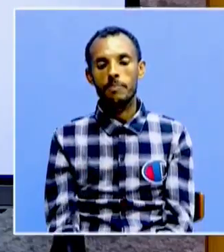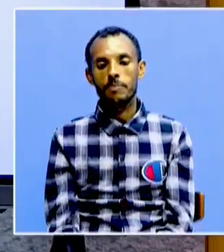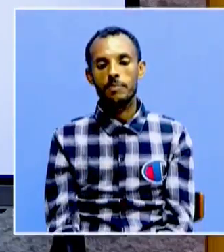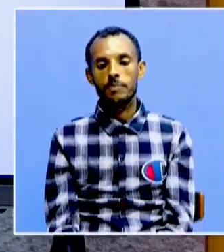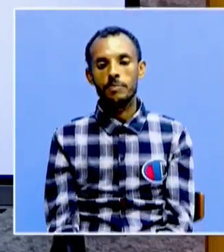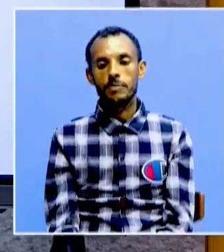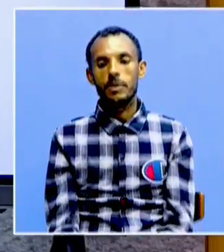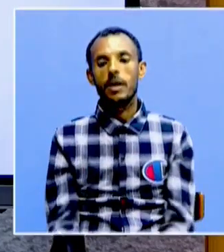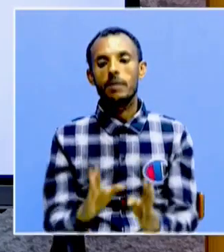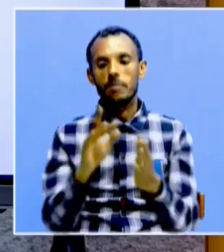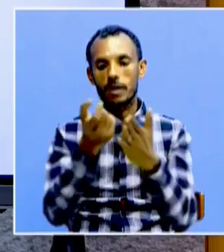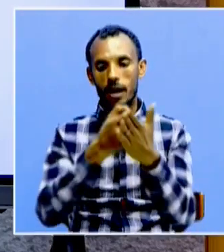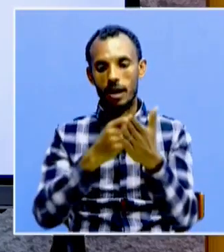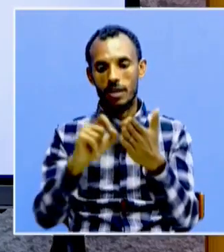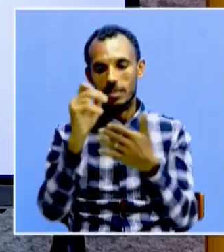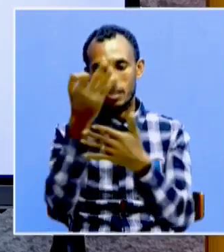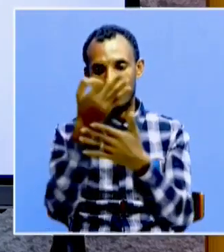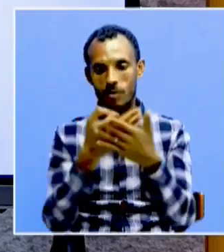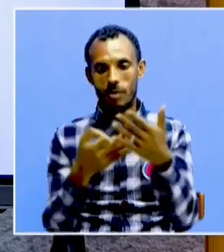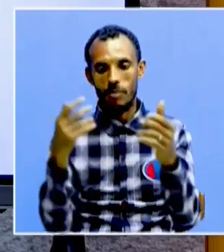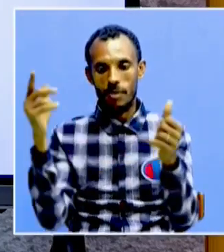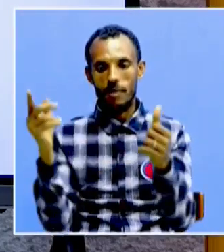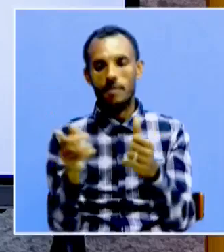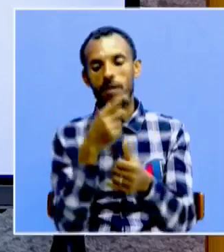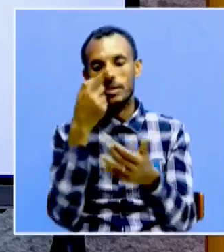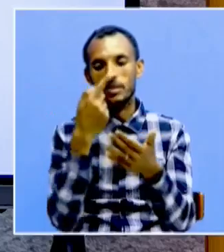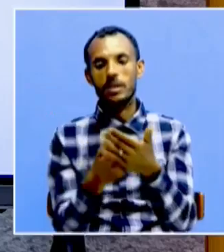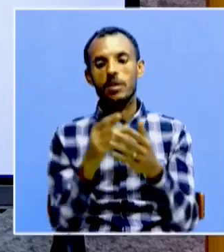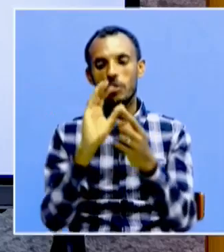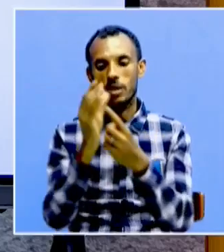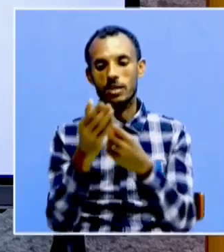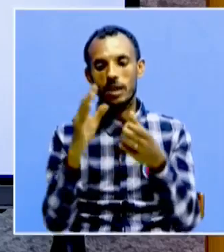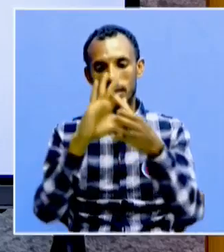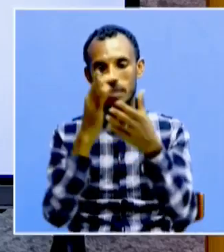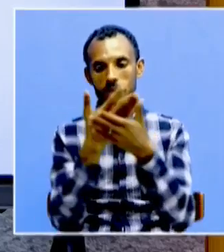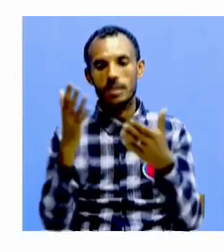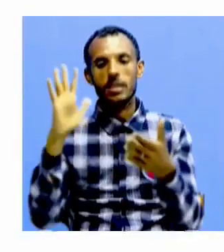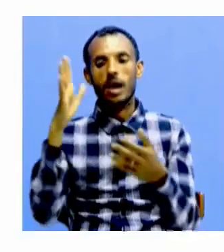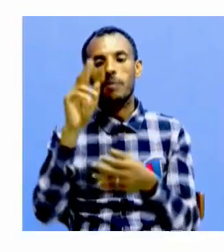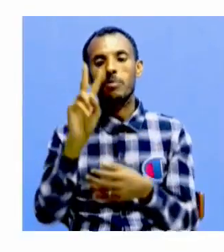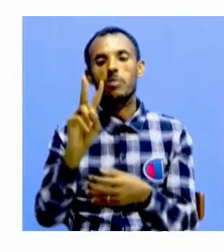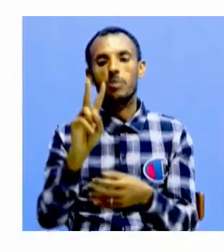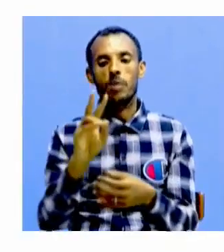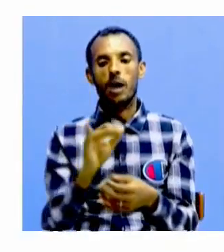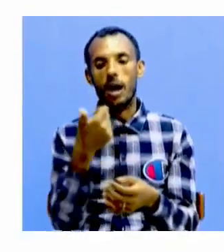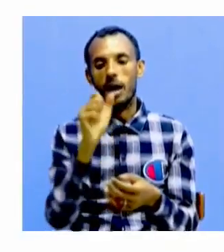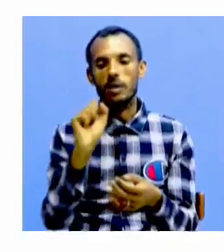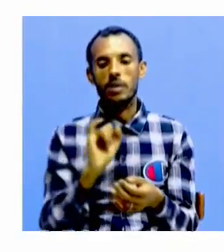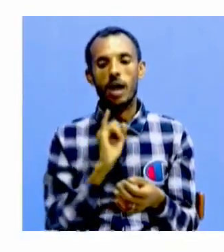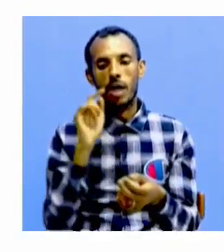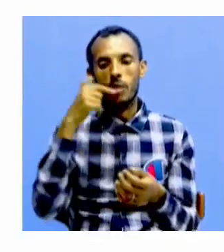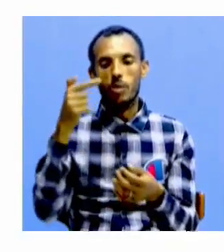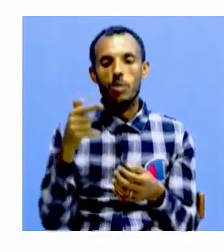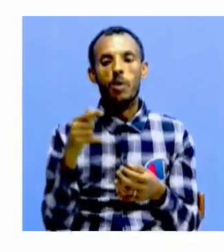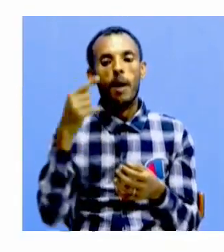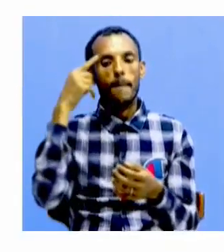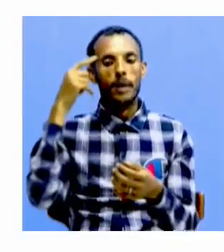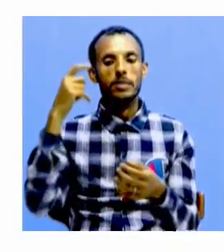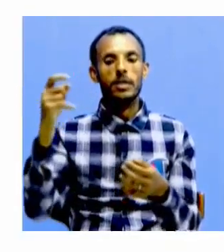All right, let me write the form first here. Conditional sentence type 2, or as I told you, imaginary condition.